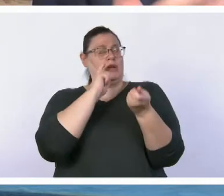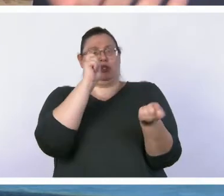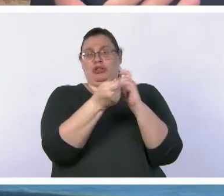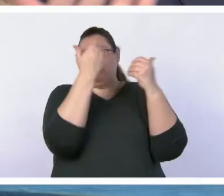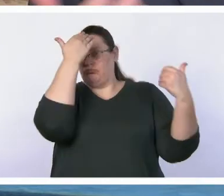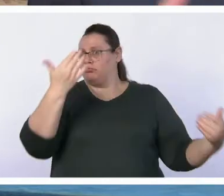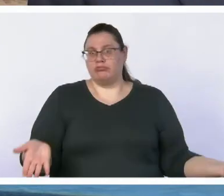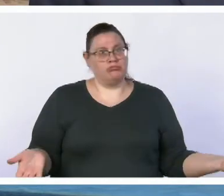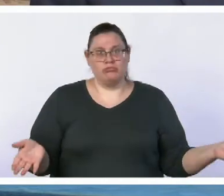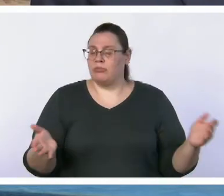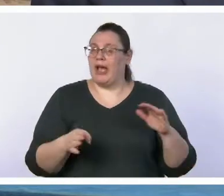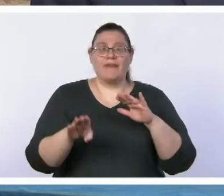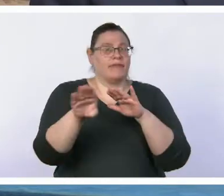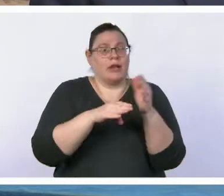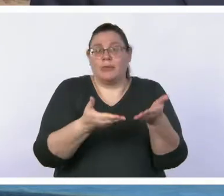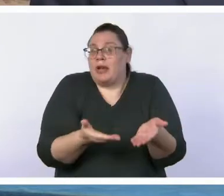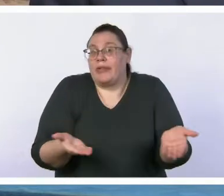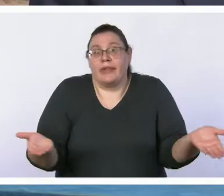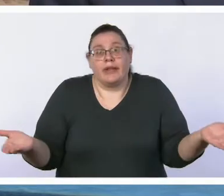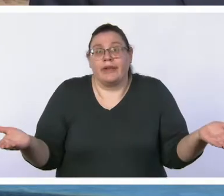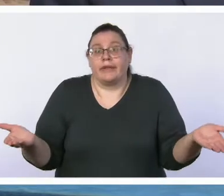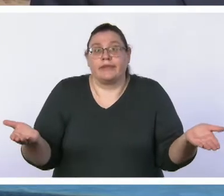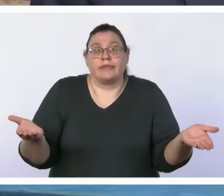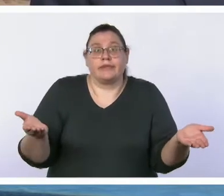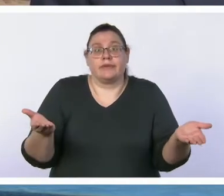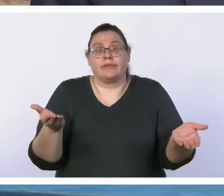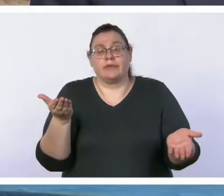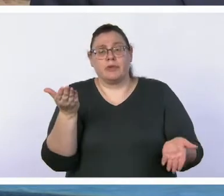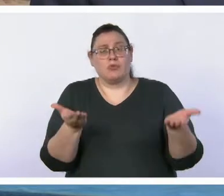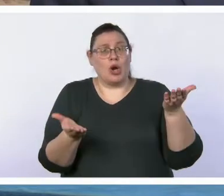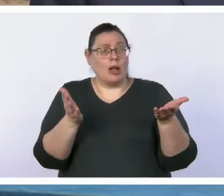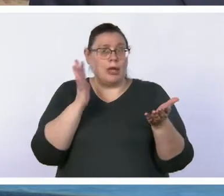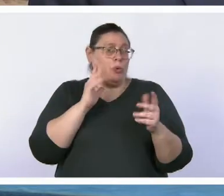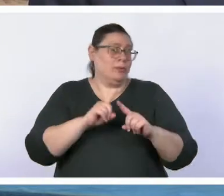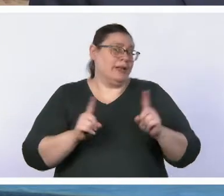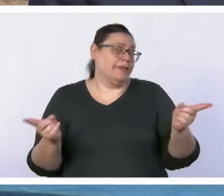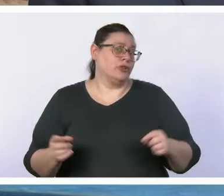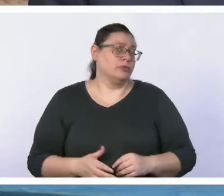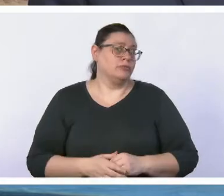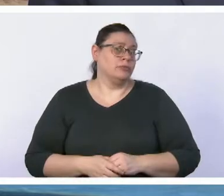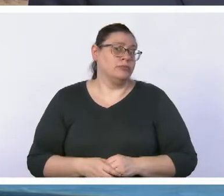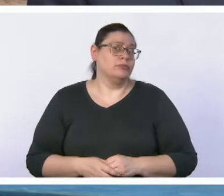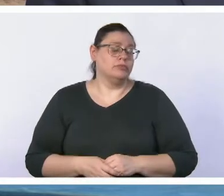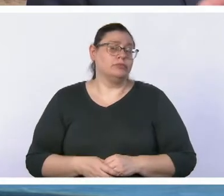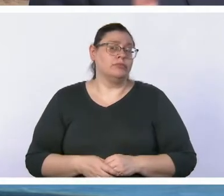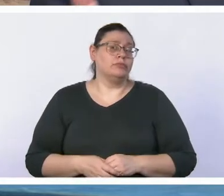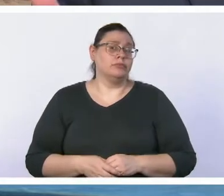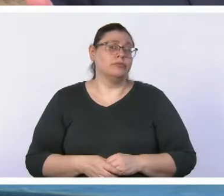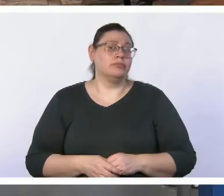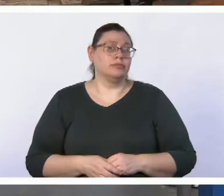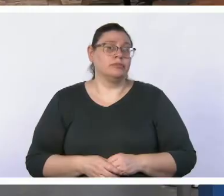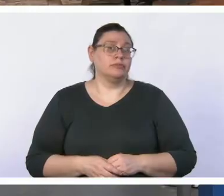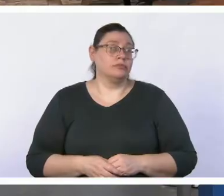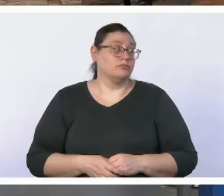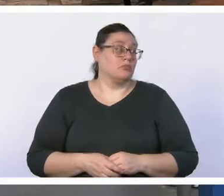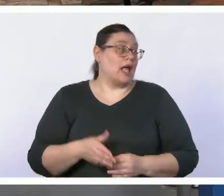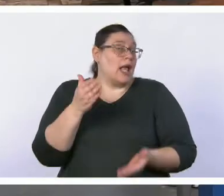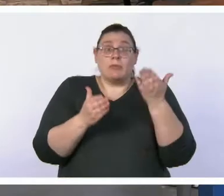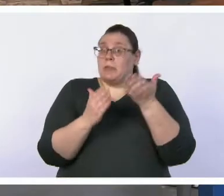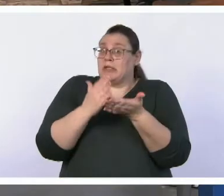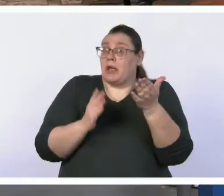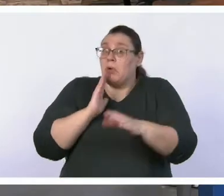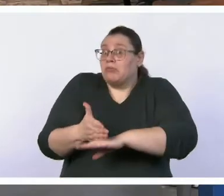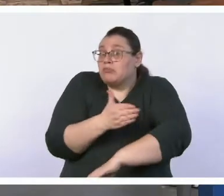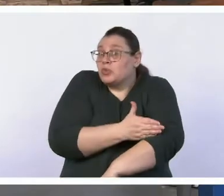some fundamental things that are probably going to be different. And some of those may be better.